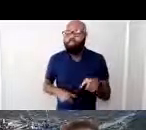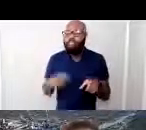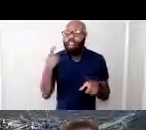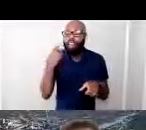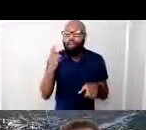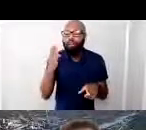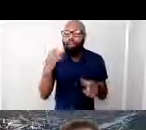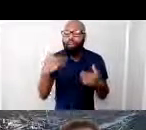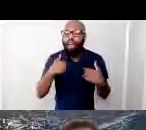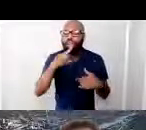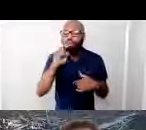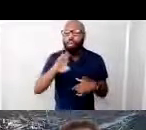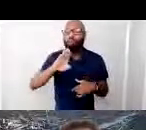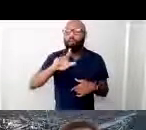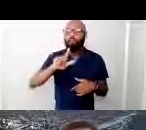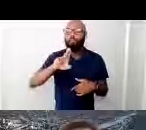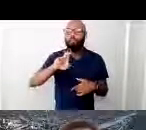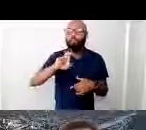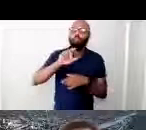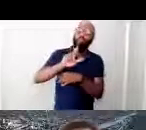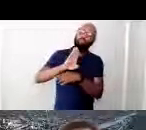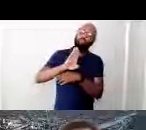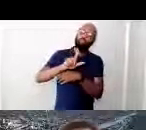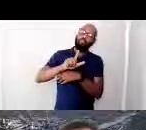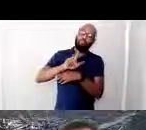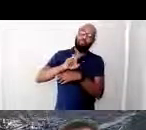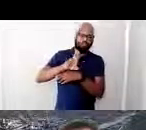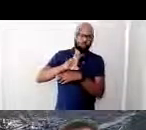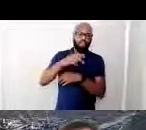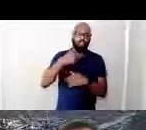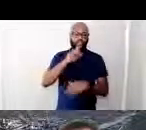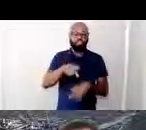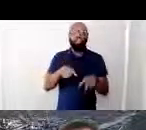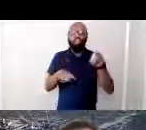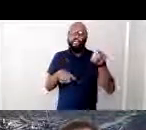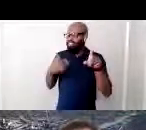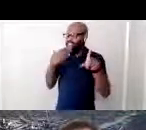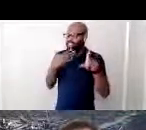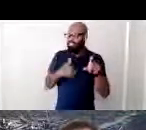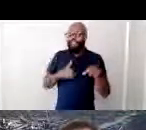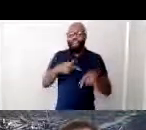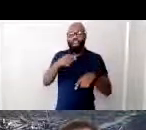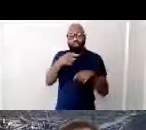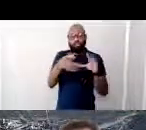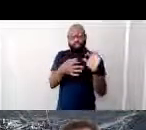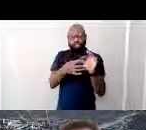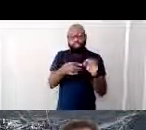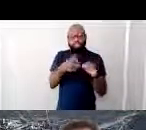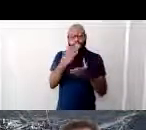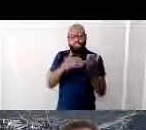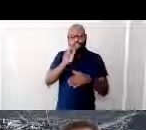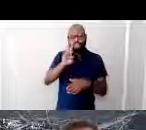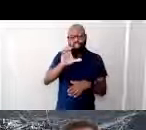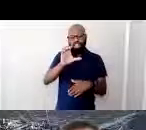Hey, thanks. You mentioned, I think you mentioned that some of that 600K